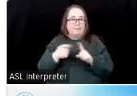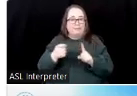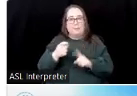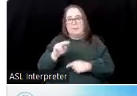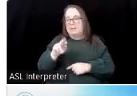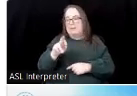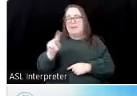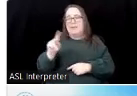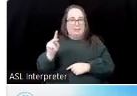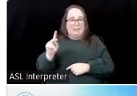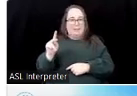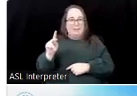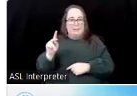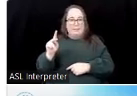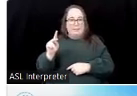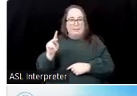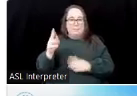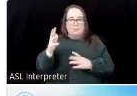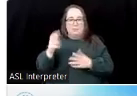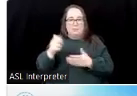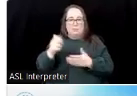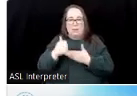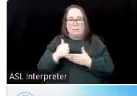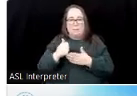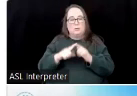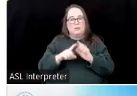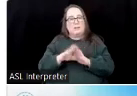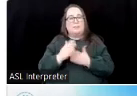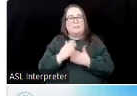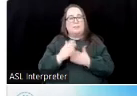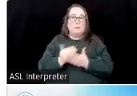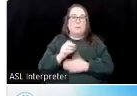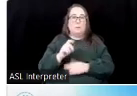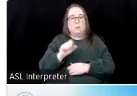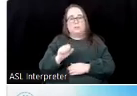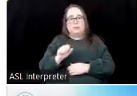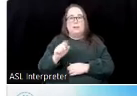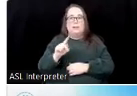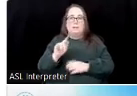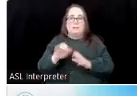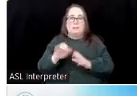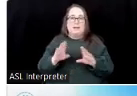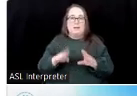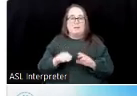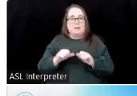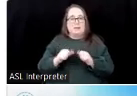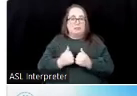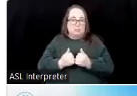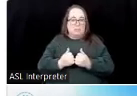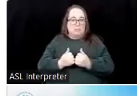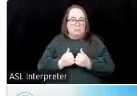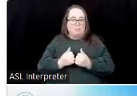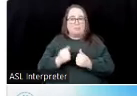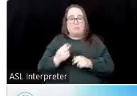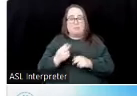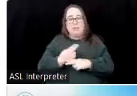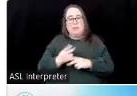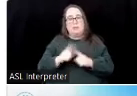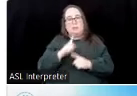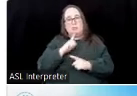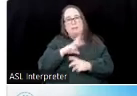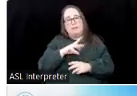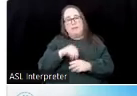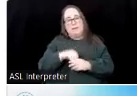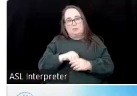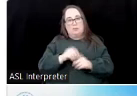Bilka, who has helped to develop some new tools that public housing agencies can use to really engage